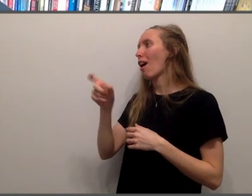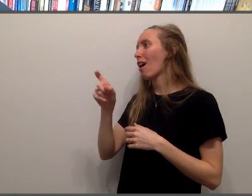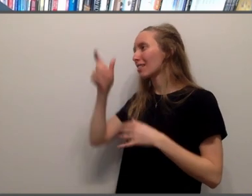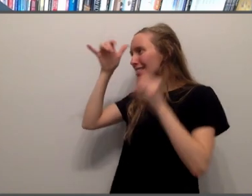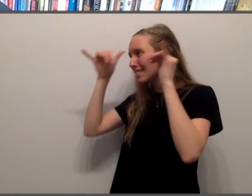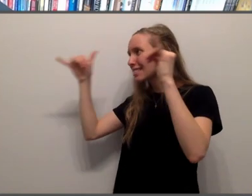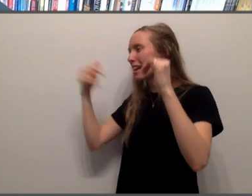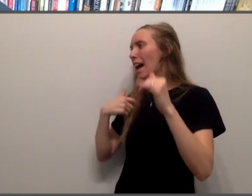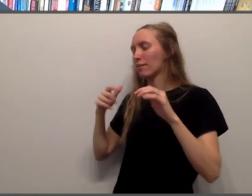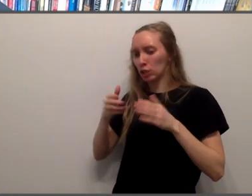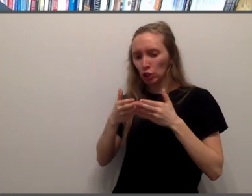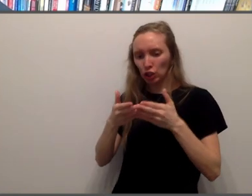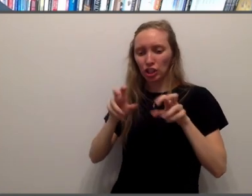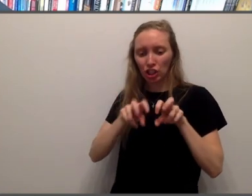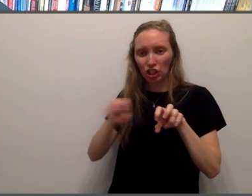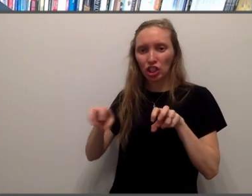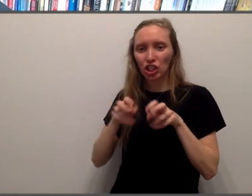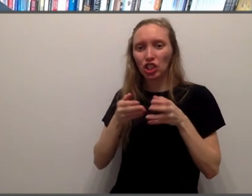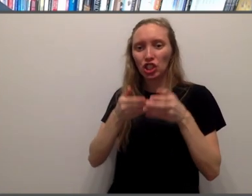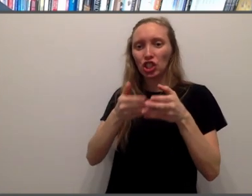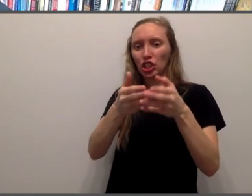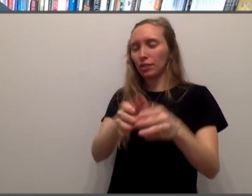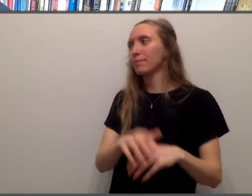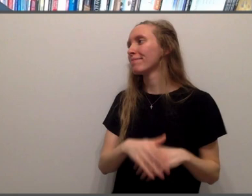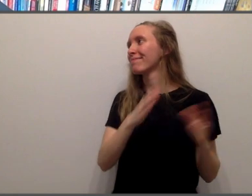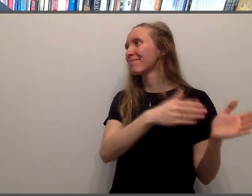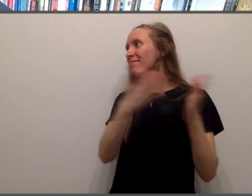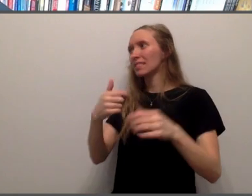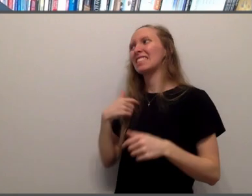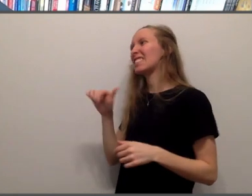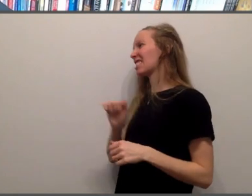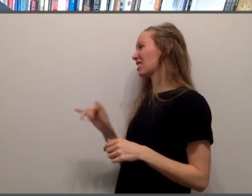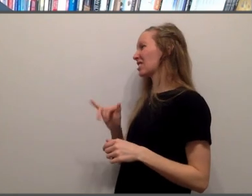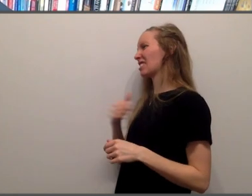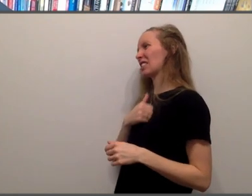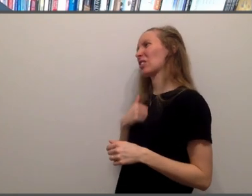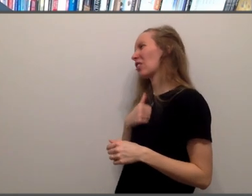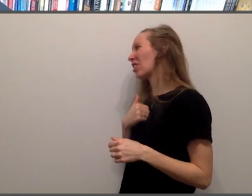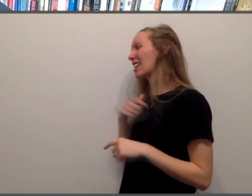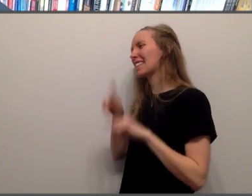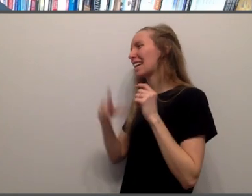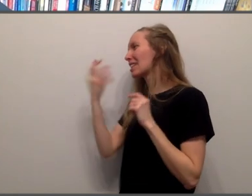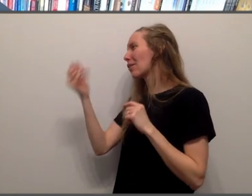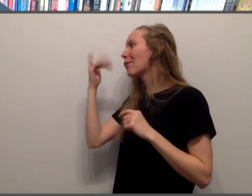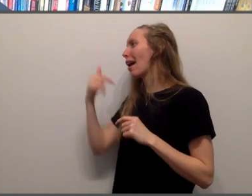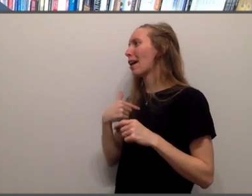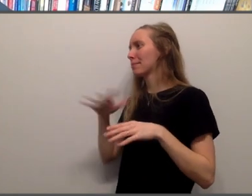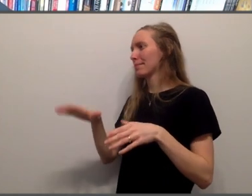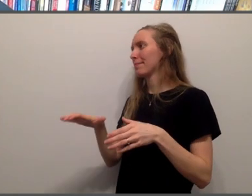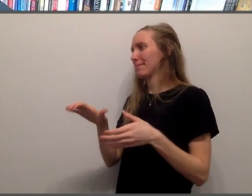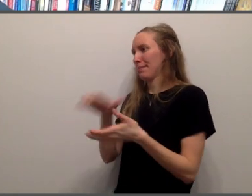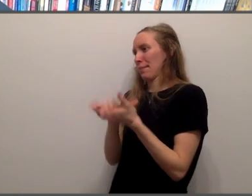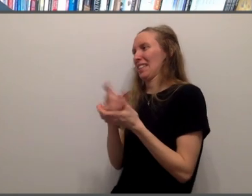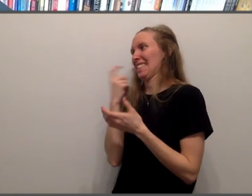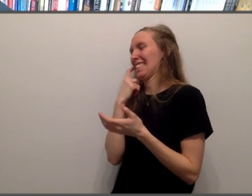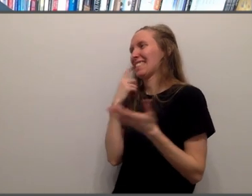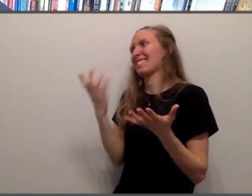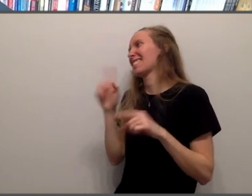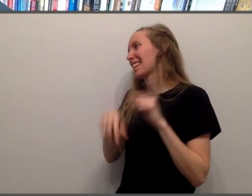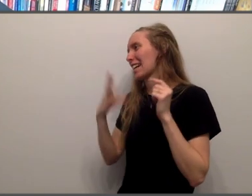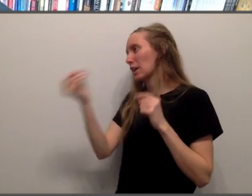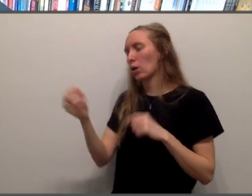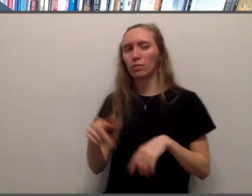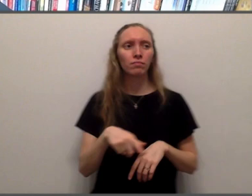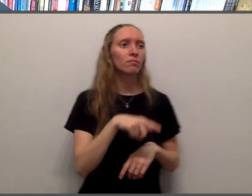his master was furious and said, "Go quickly into the streets and the alleys of the town and invite the poor, the crippled, the blind, and the lame." And after the servant had done